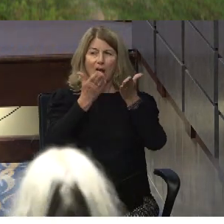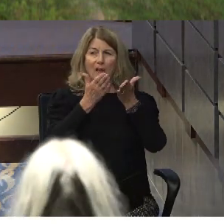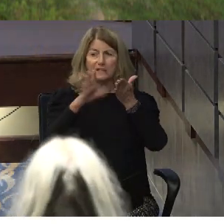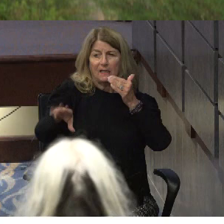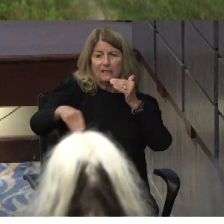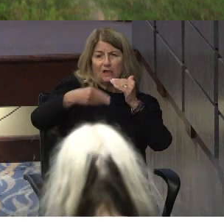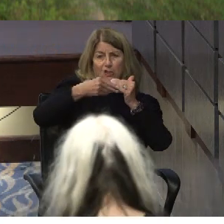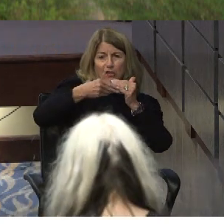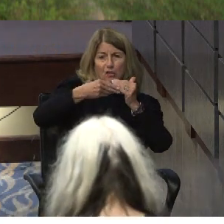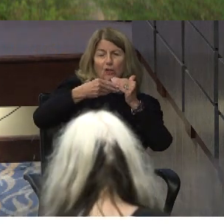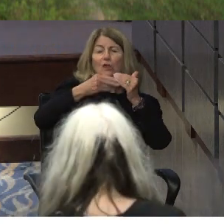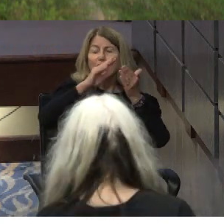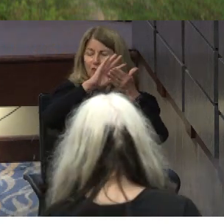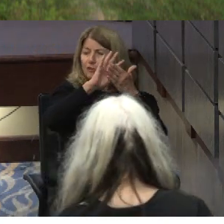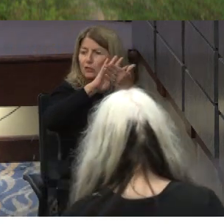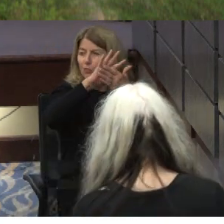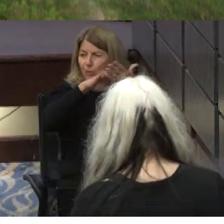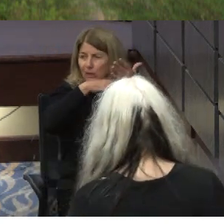screening components at night.